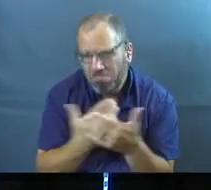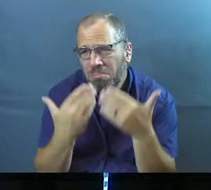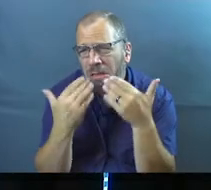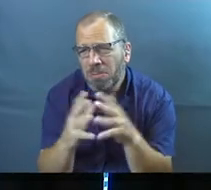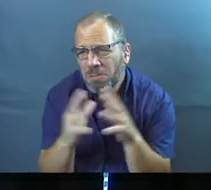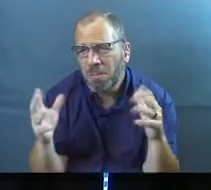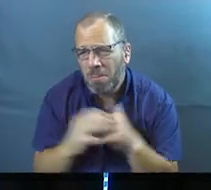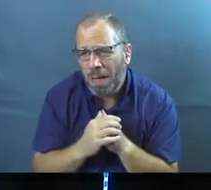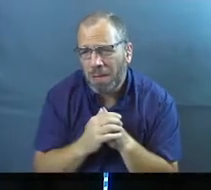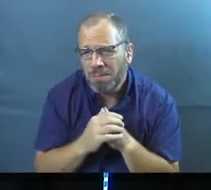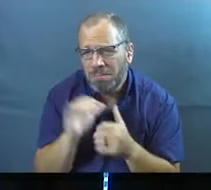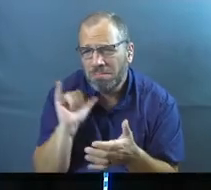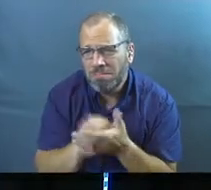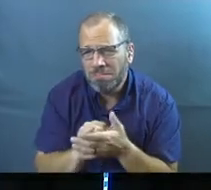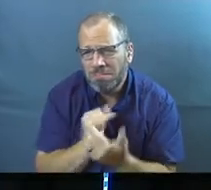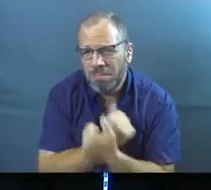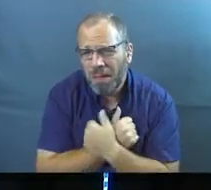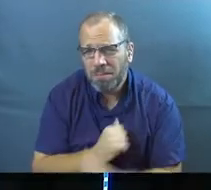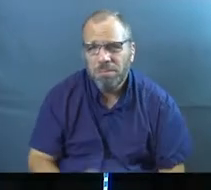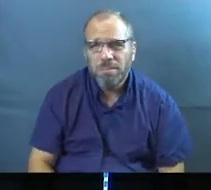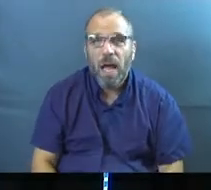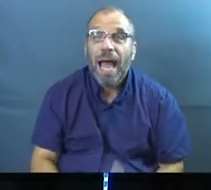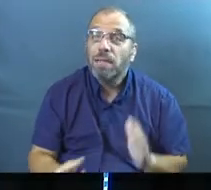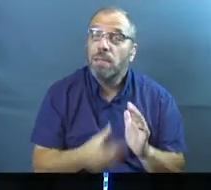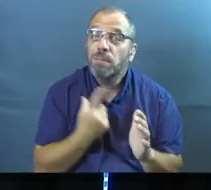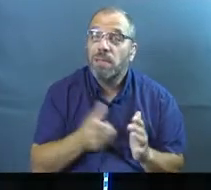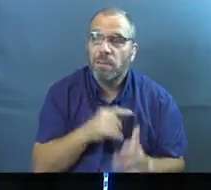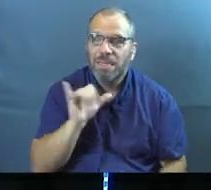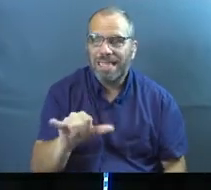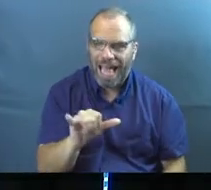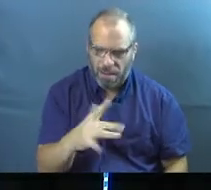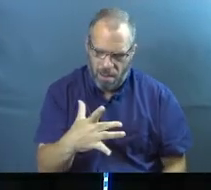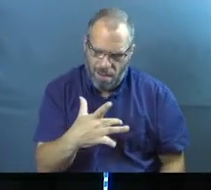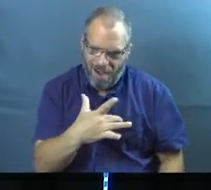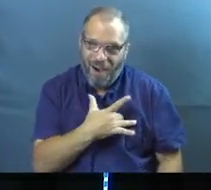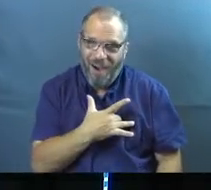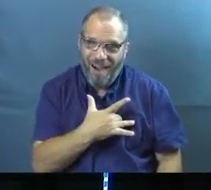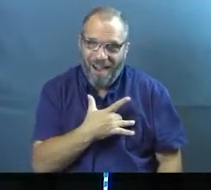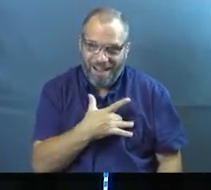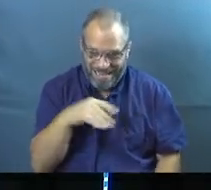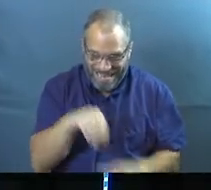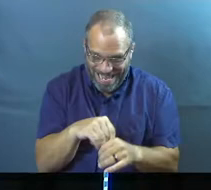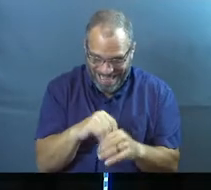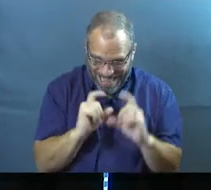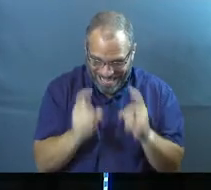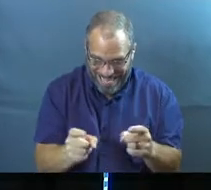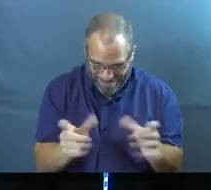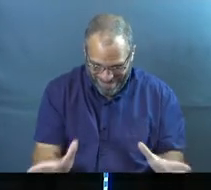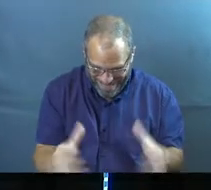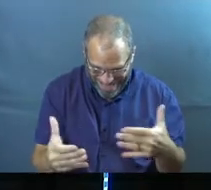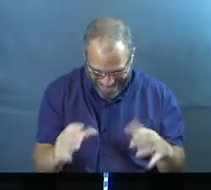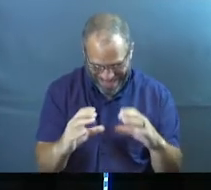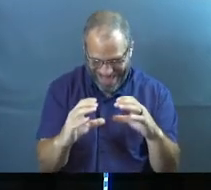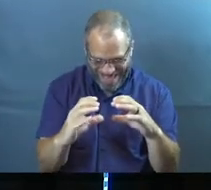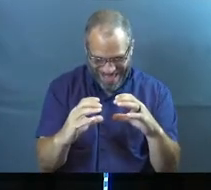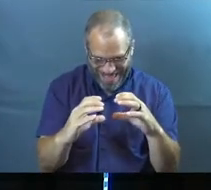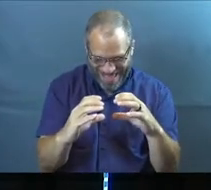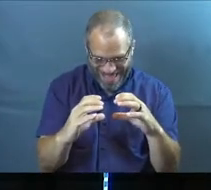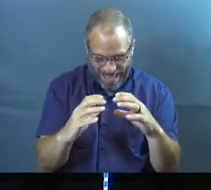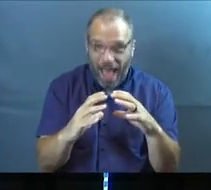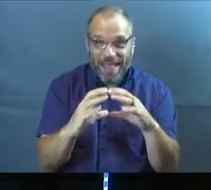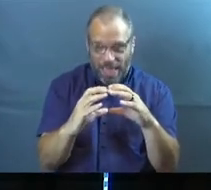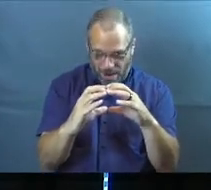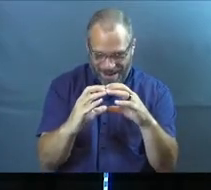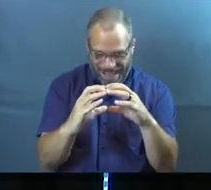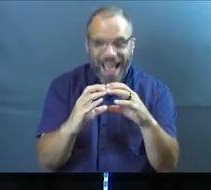love. And sometimes, even though that heart thing that's in the gift, that heart thing had heart